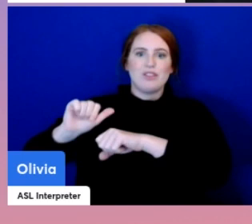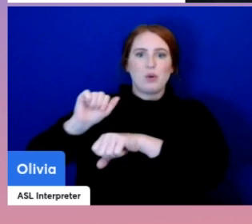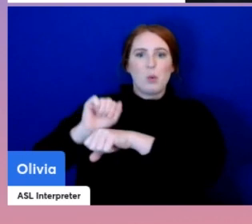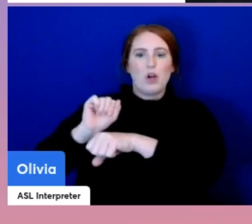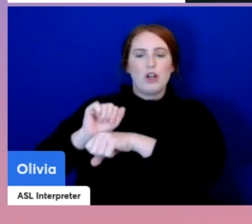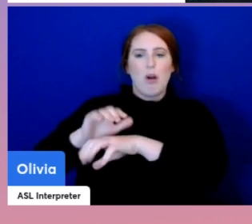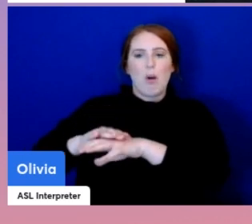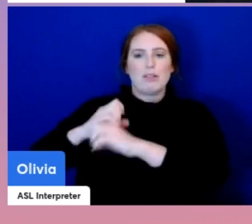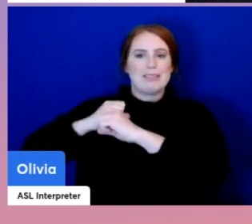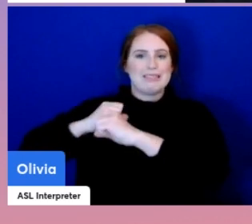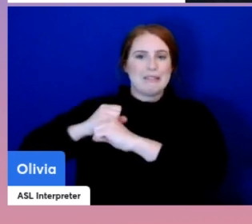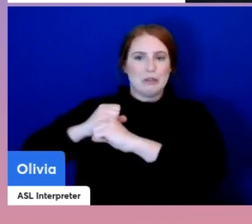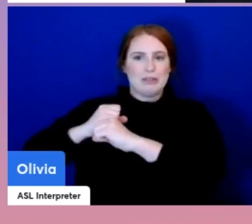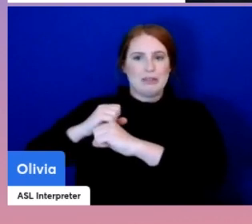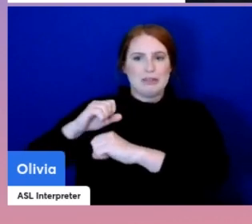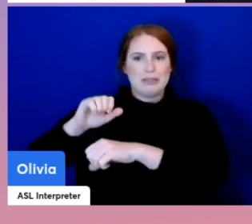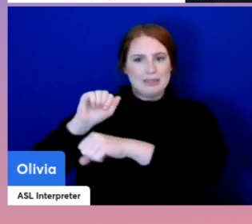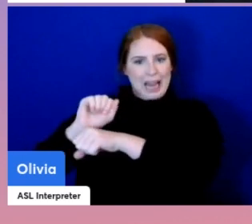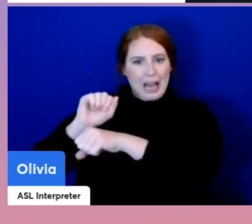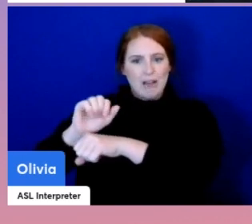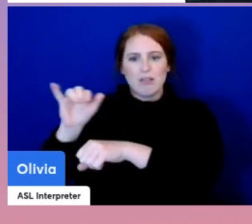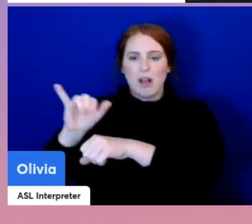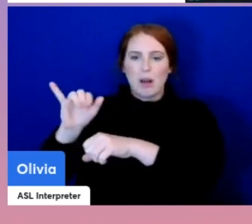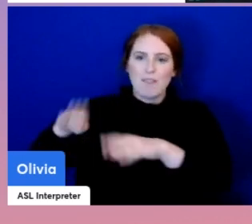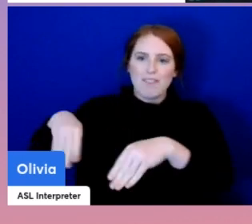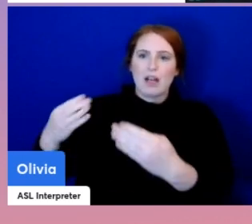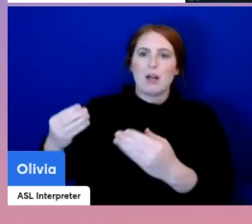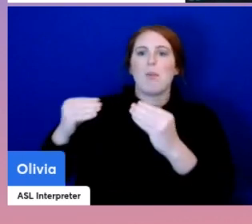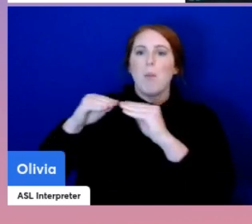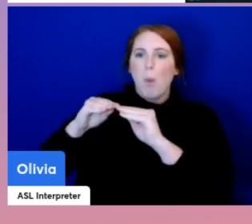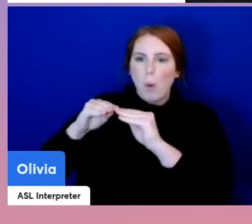like providing more security accelerators to our development team.